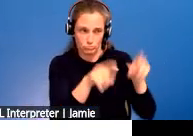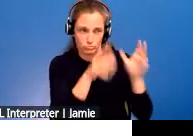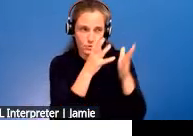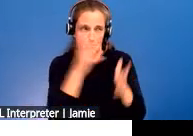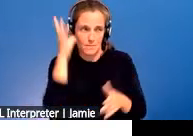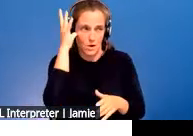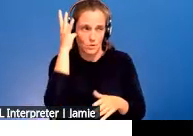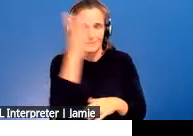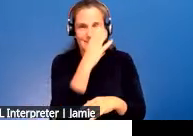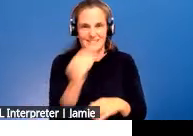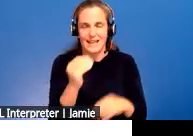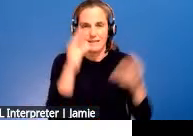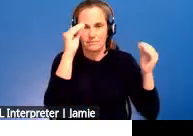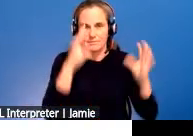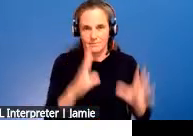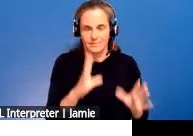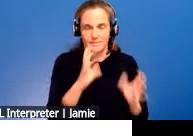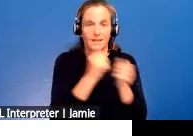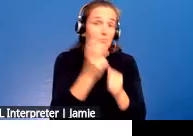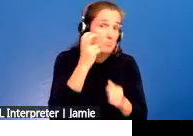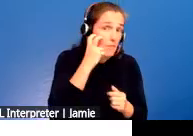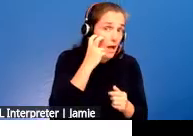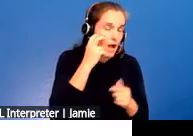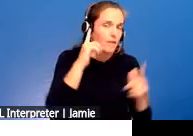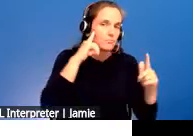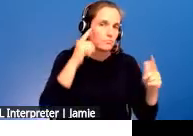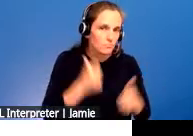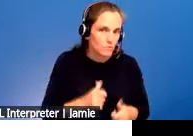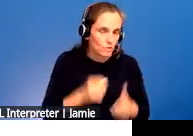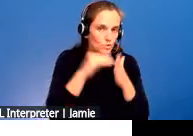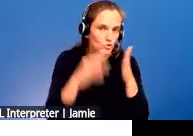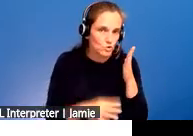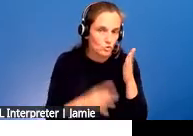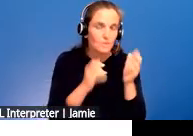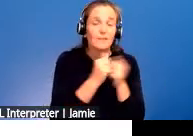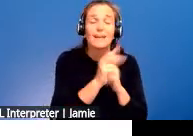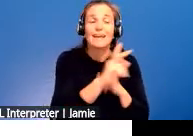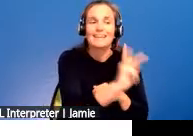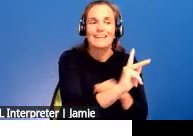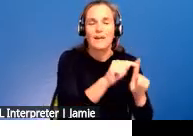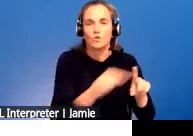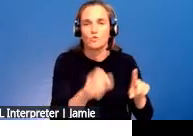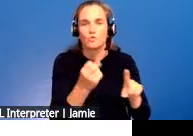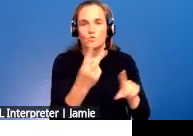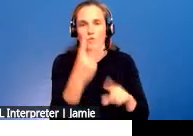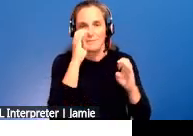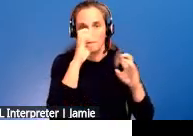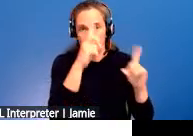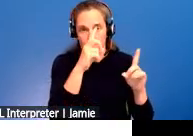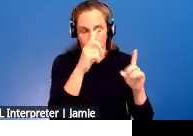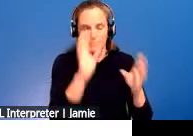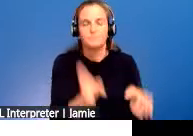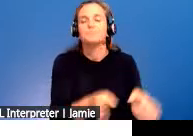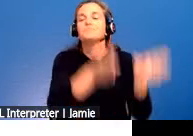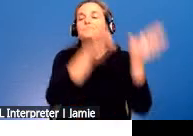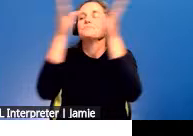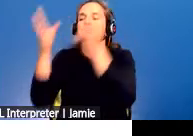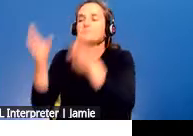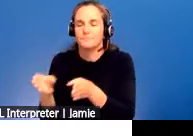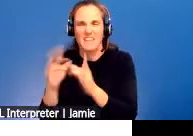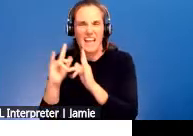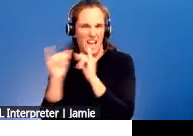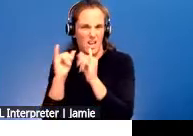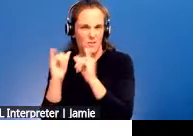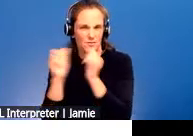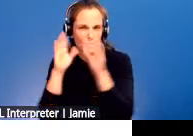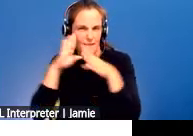educators of blind and low vision students in K through 12 education. And then we followed up with interviews and focus groups with mostly